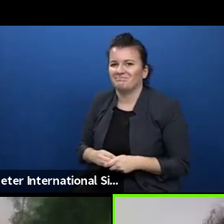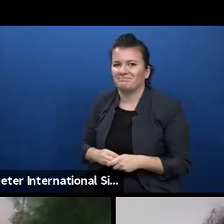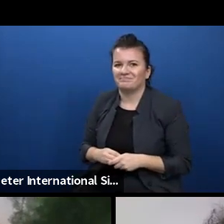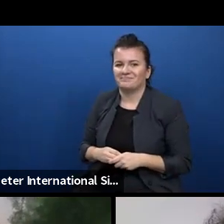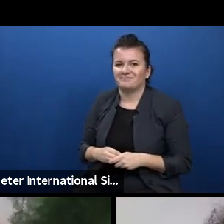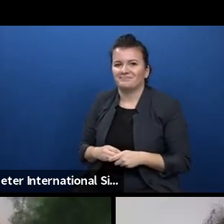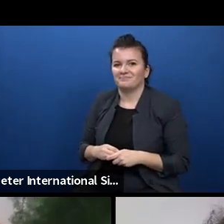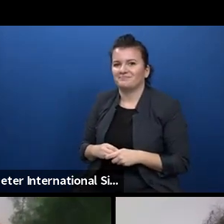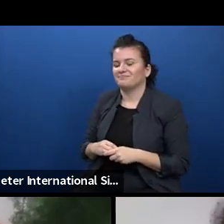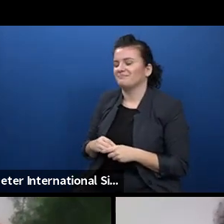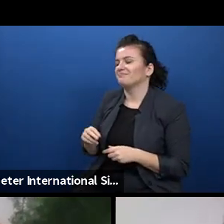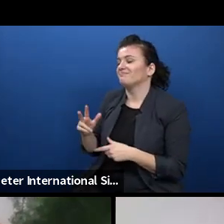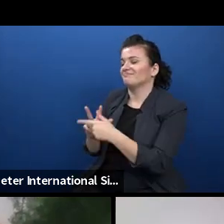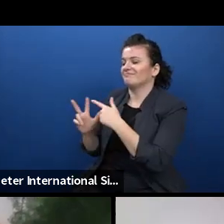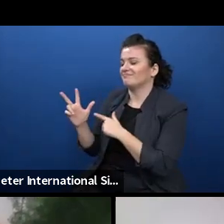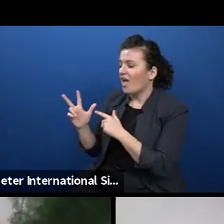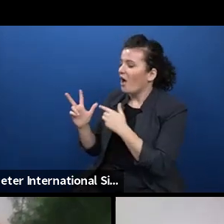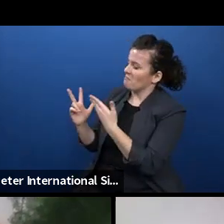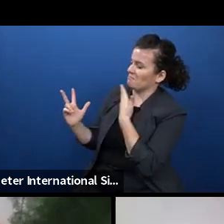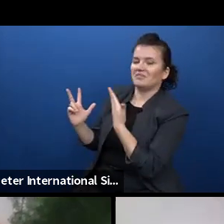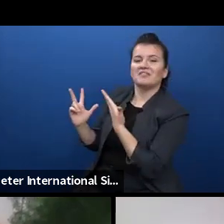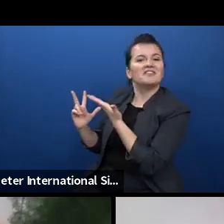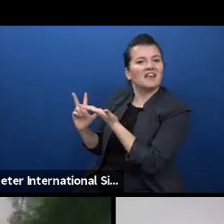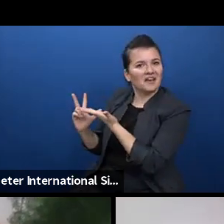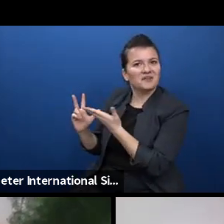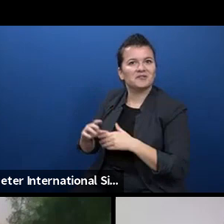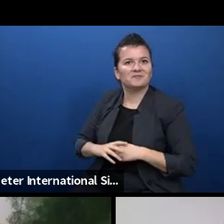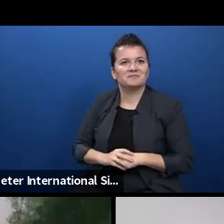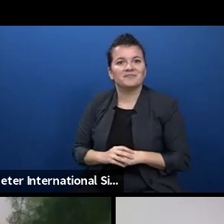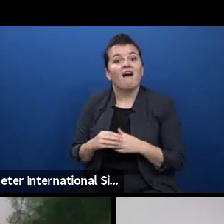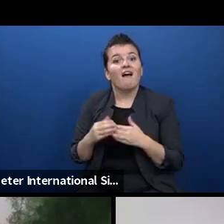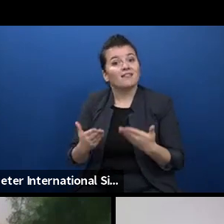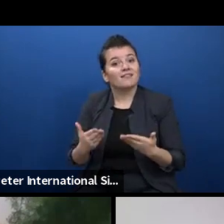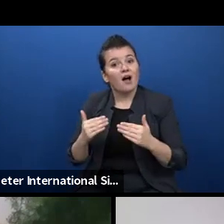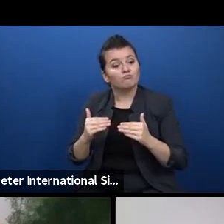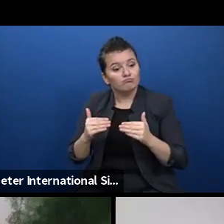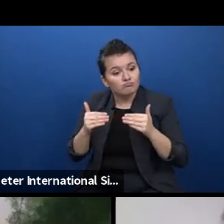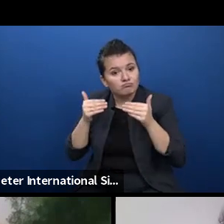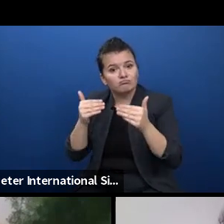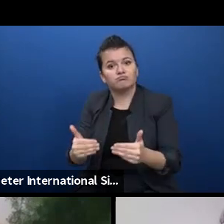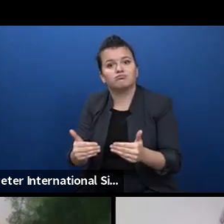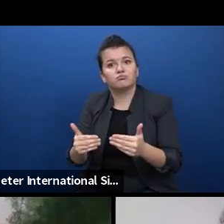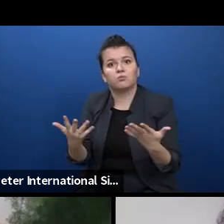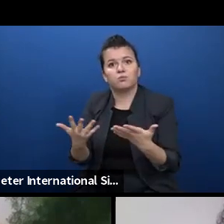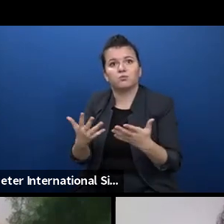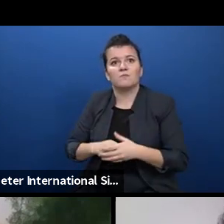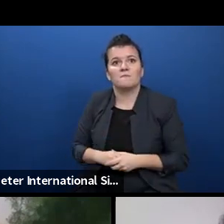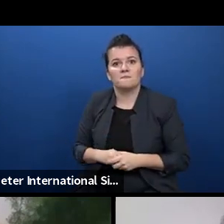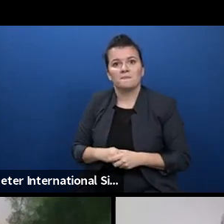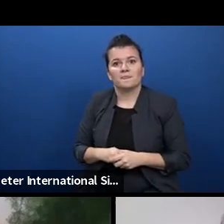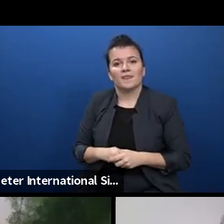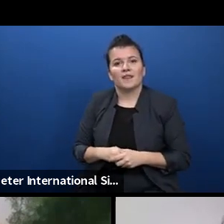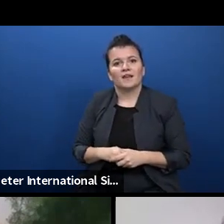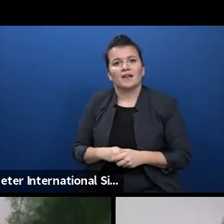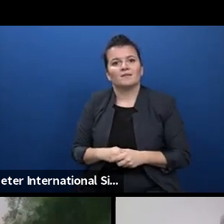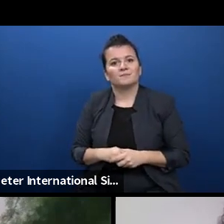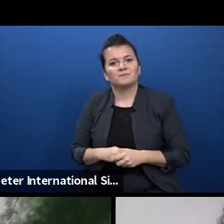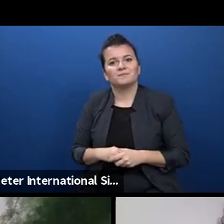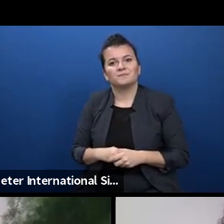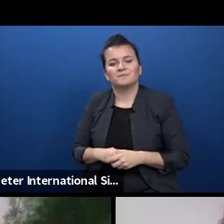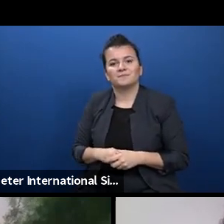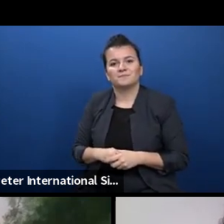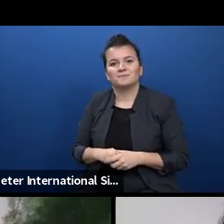Okay, thank you for that. Well, I think it's time to move on to the statums. I mentioned already the two